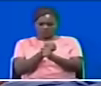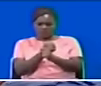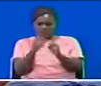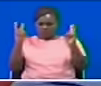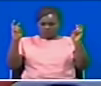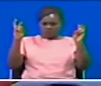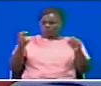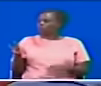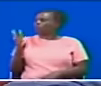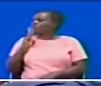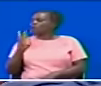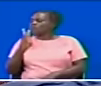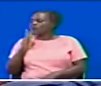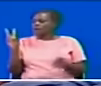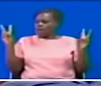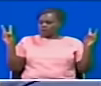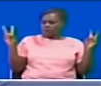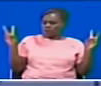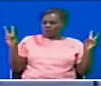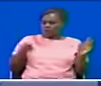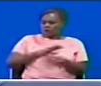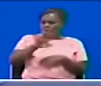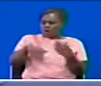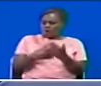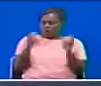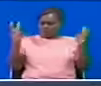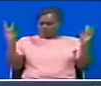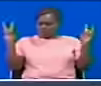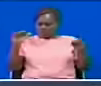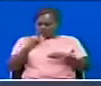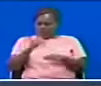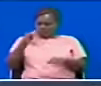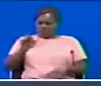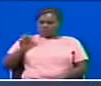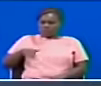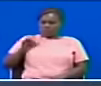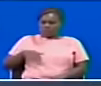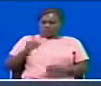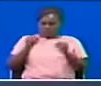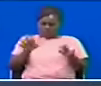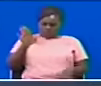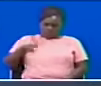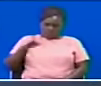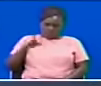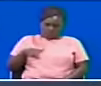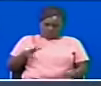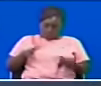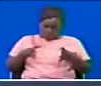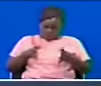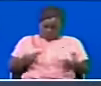with water. These are issues that affect women, so that if women were to push these